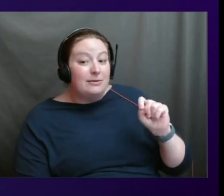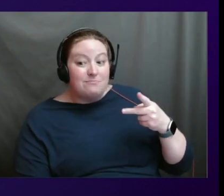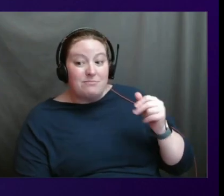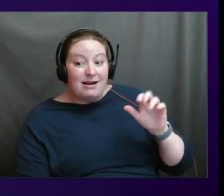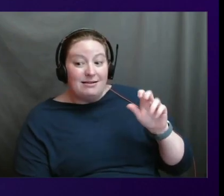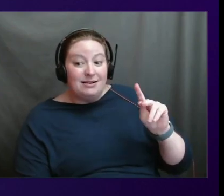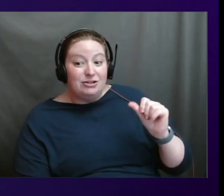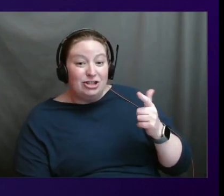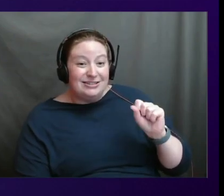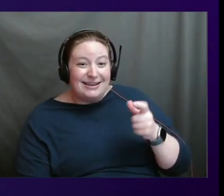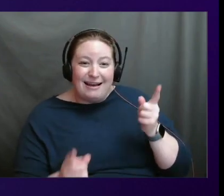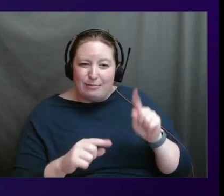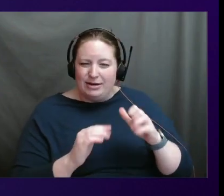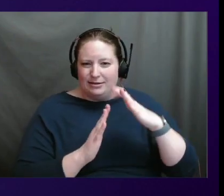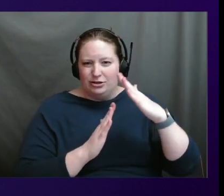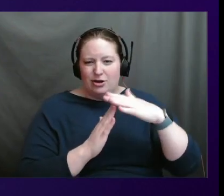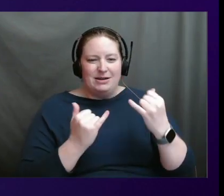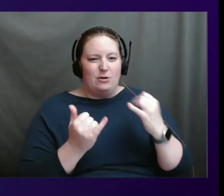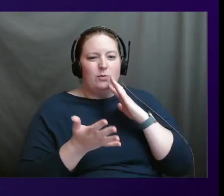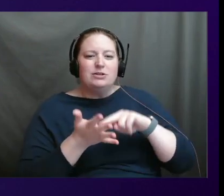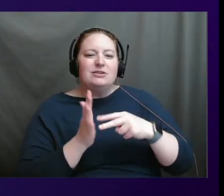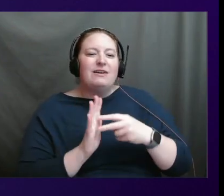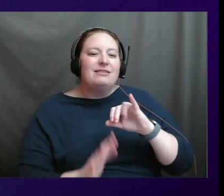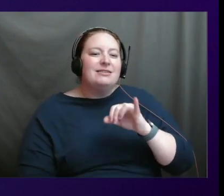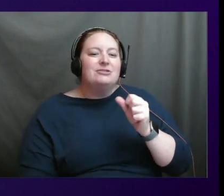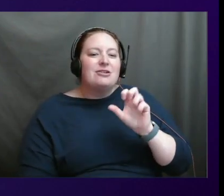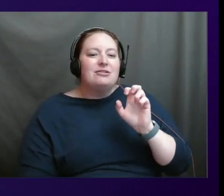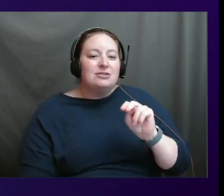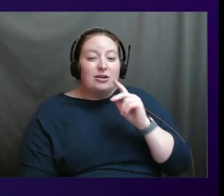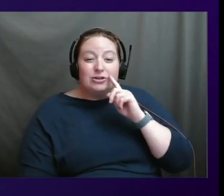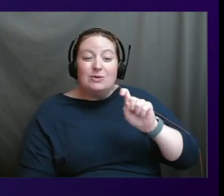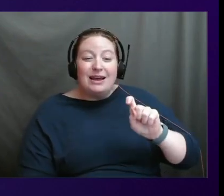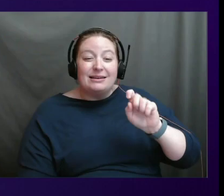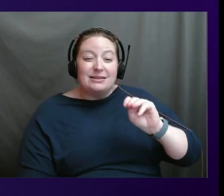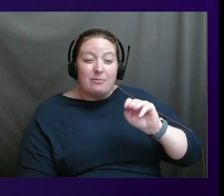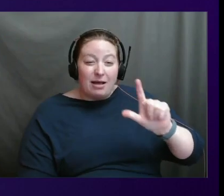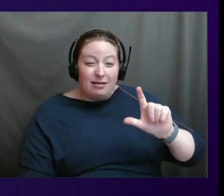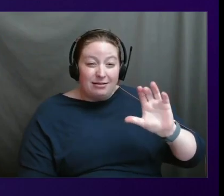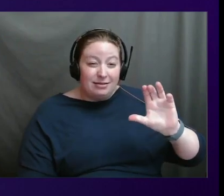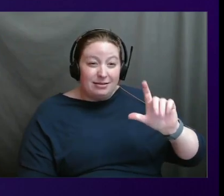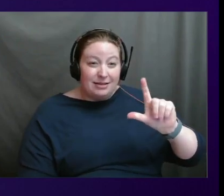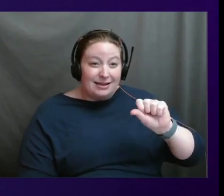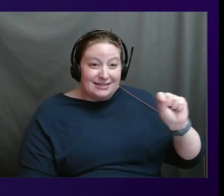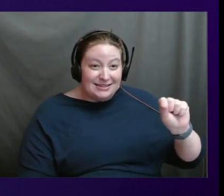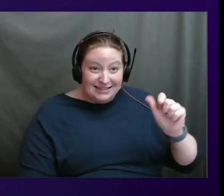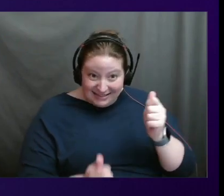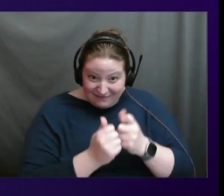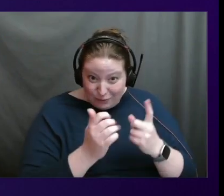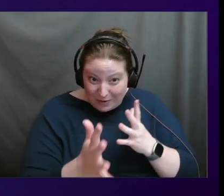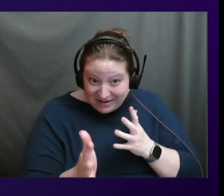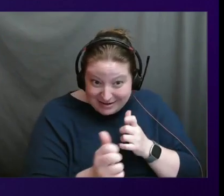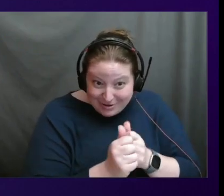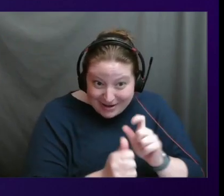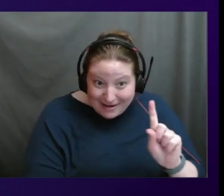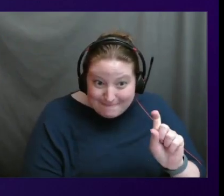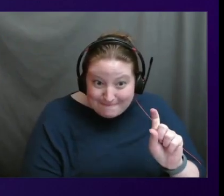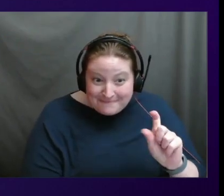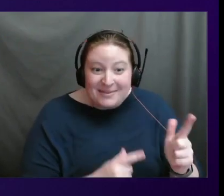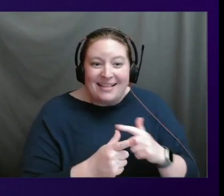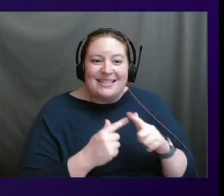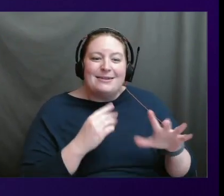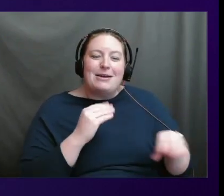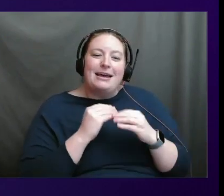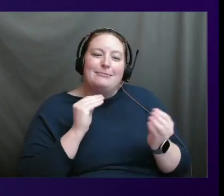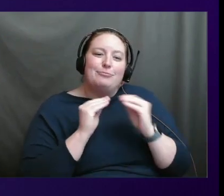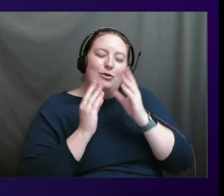And now we're looking at defining the JSON to XML class. Is everyone keeping up with us? And then I'm adding some extra information. You'll